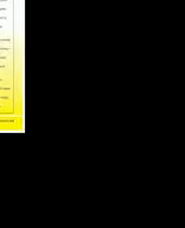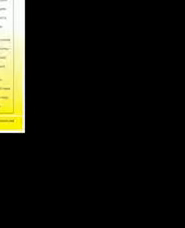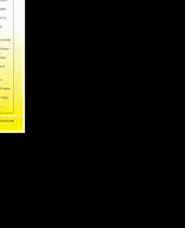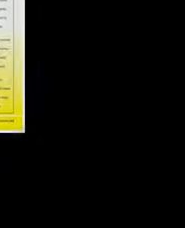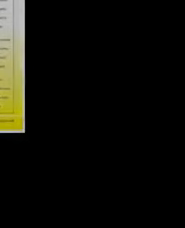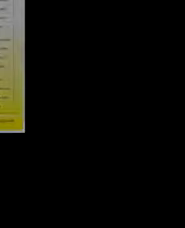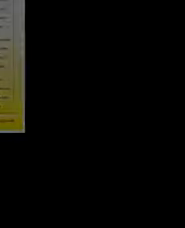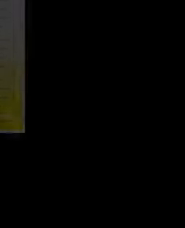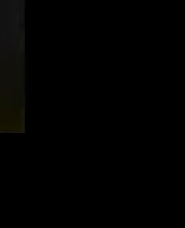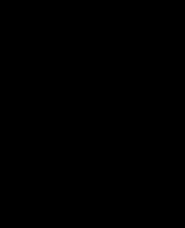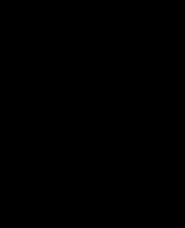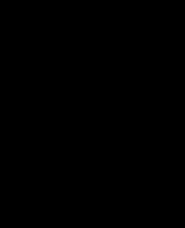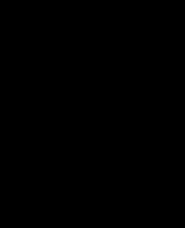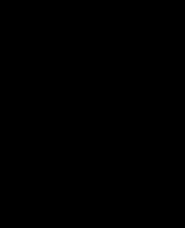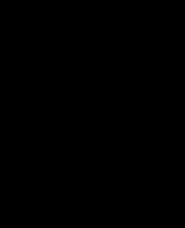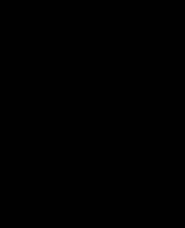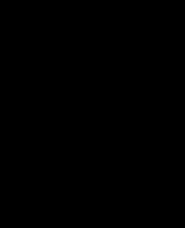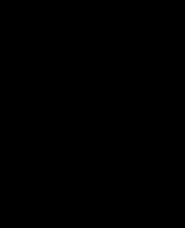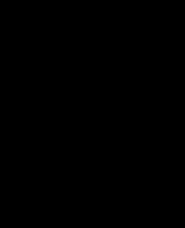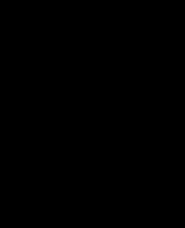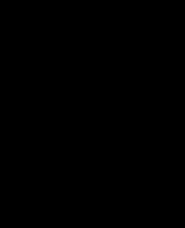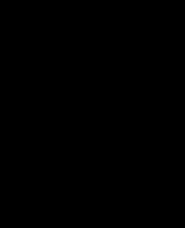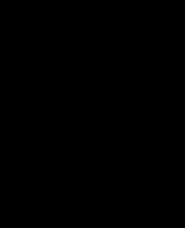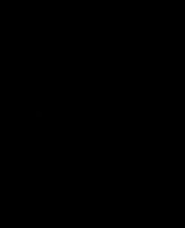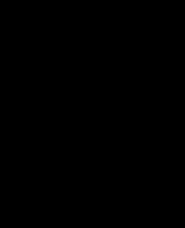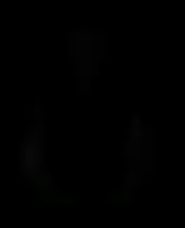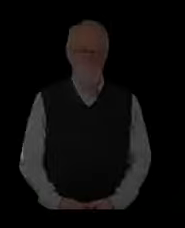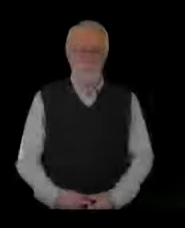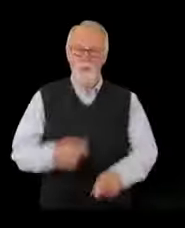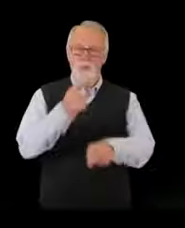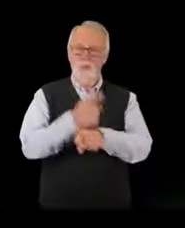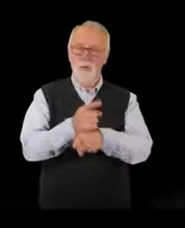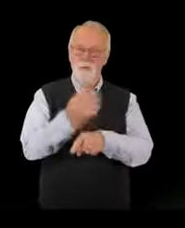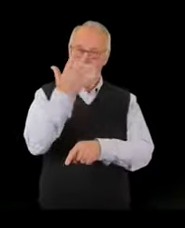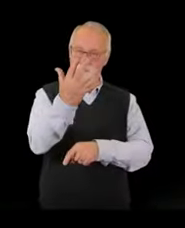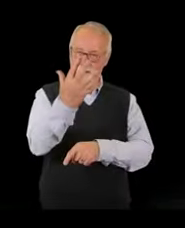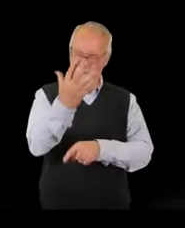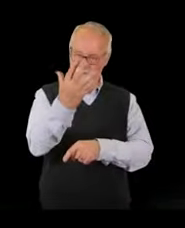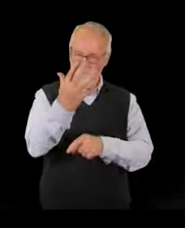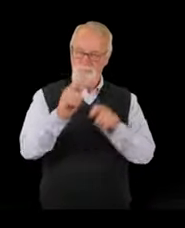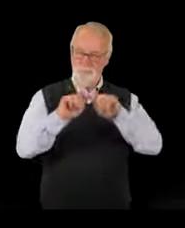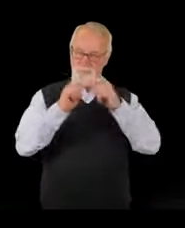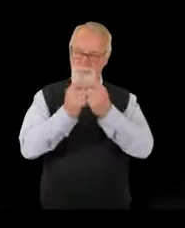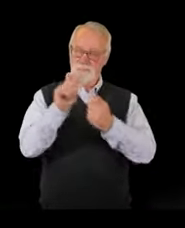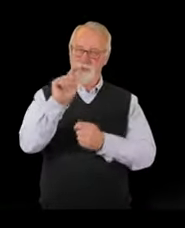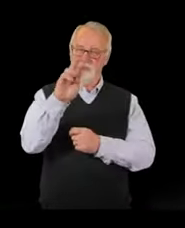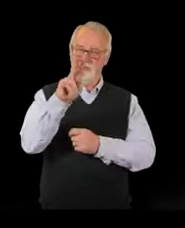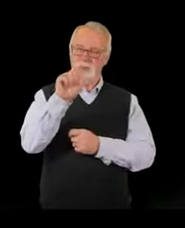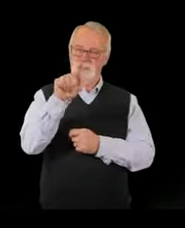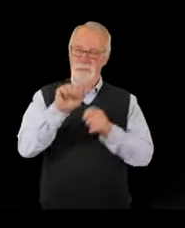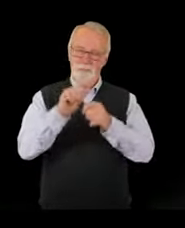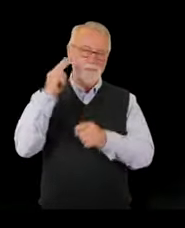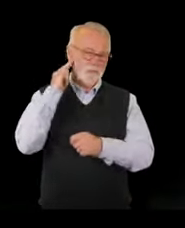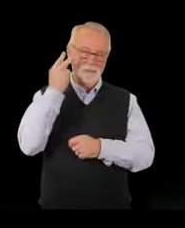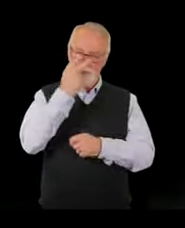Full contact details for the five sensory support teams are available on screen or on your local health and social care